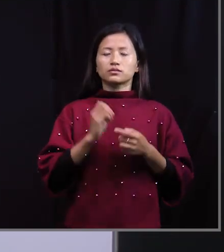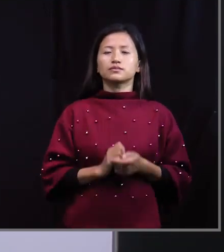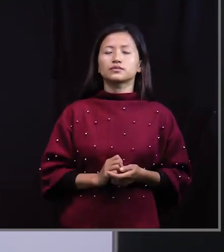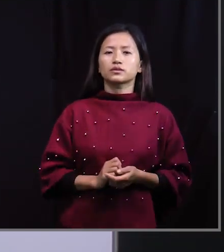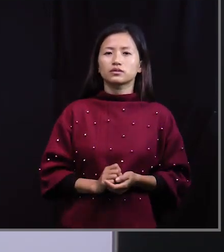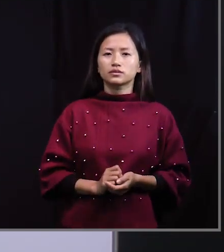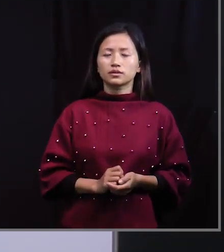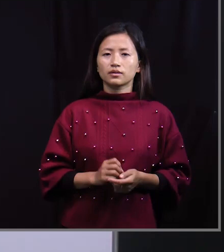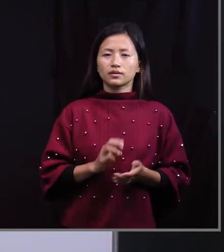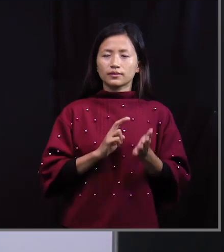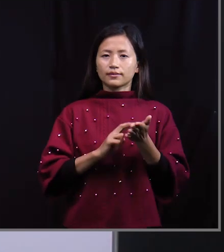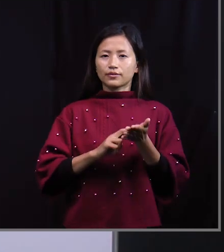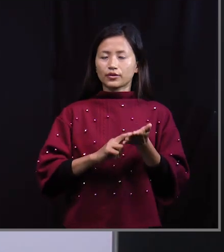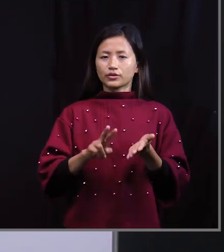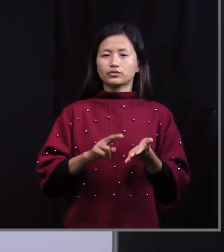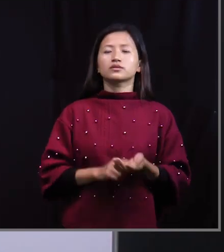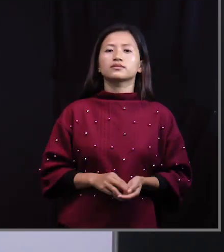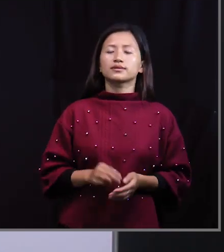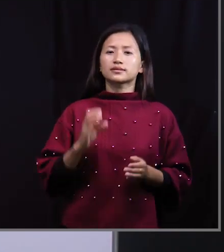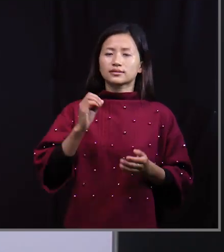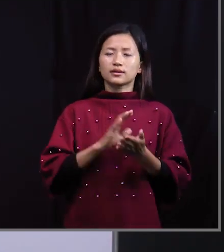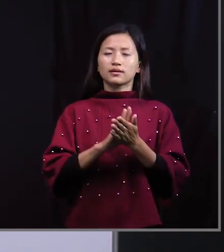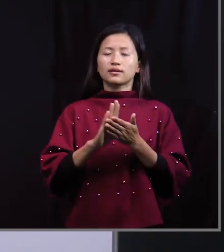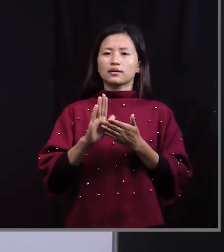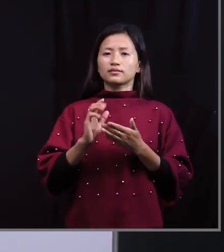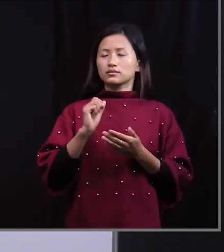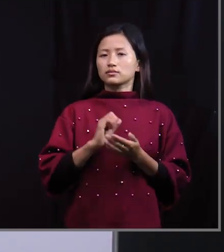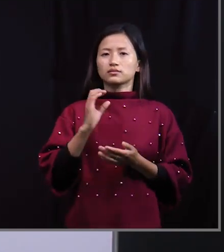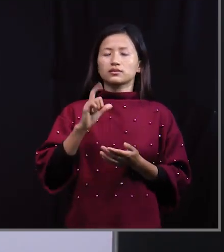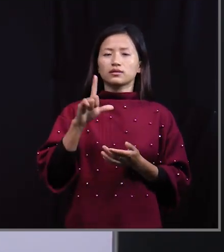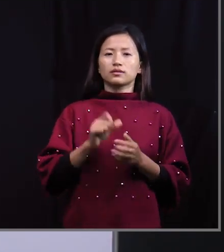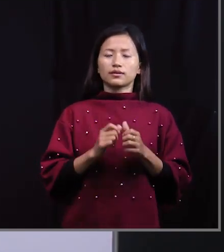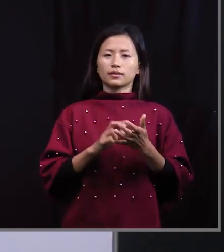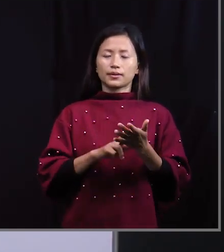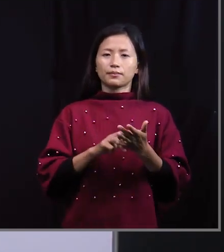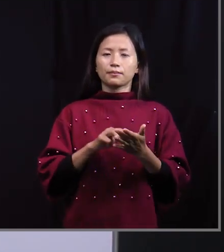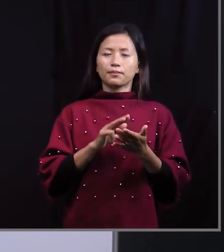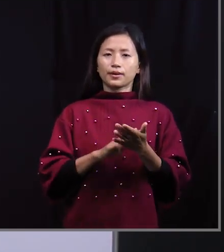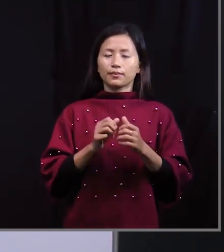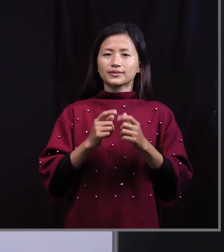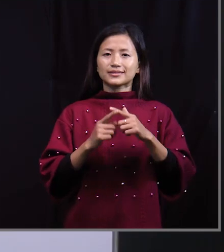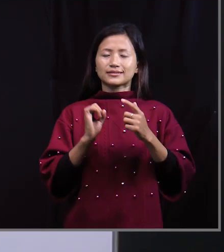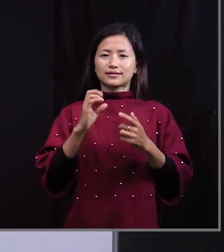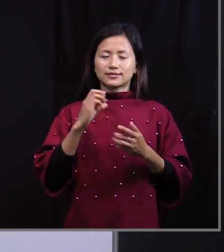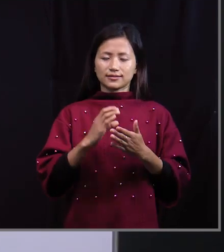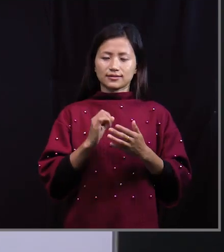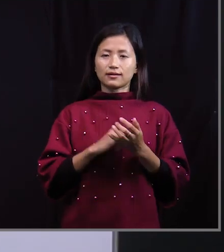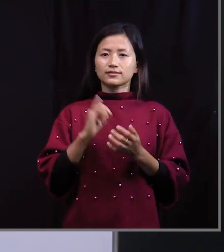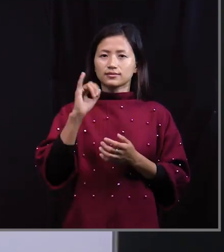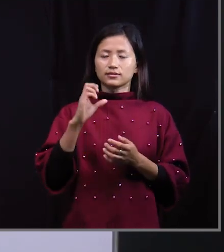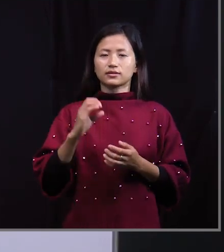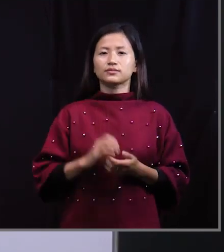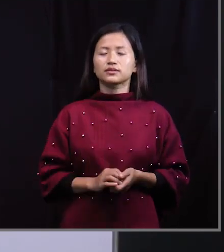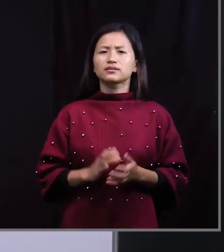it means natural calamities, or it refers to nature, which means weather, climate change, and those